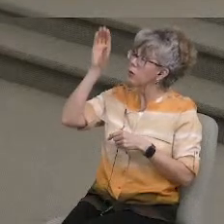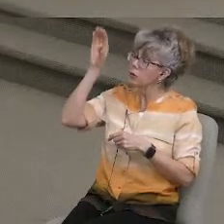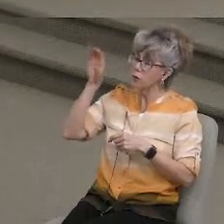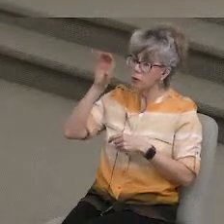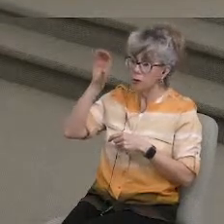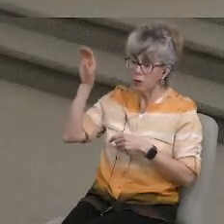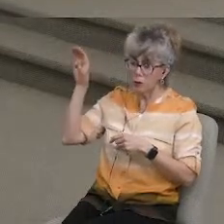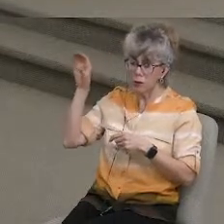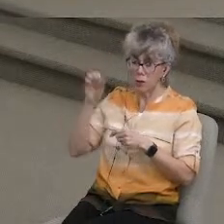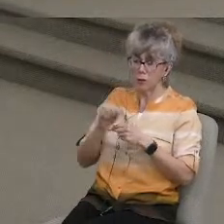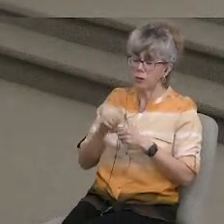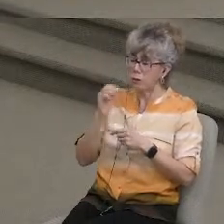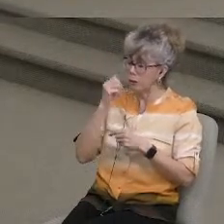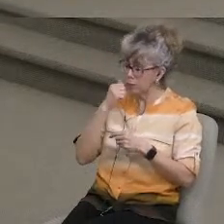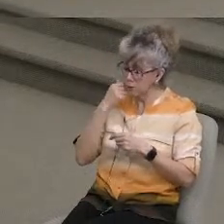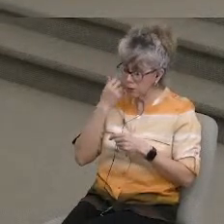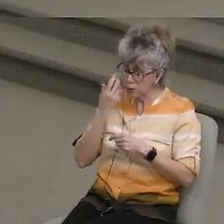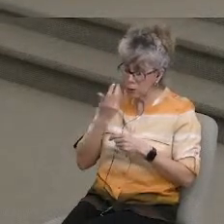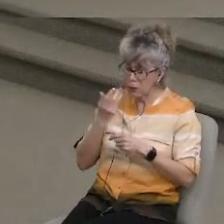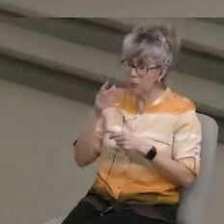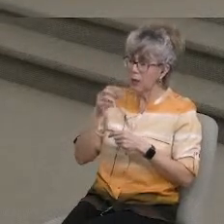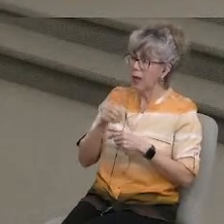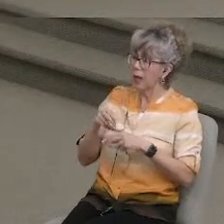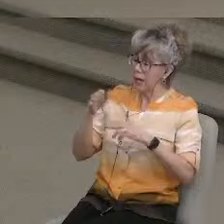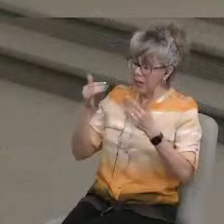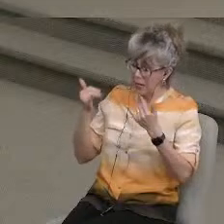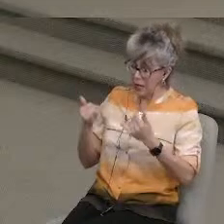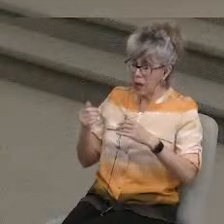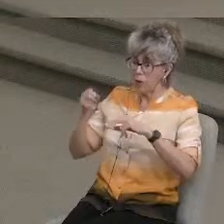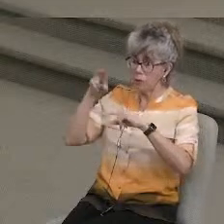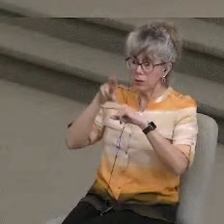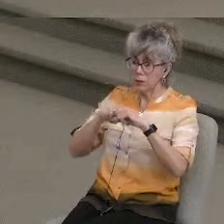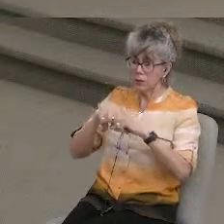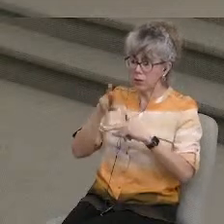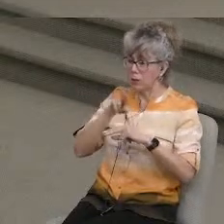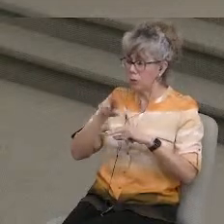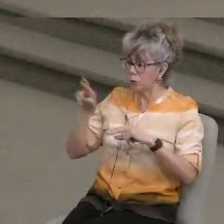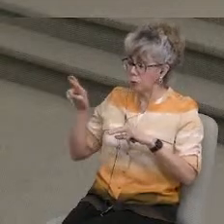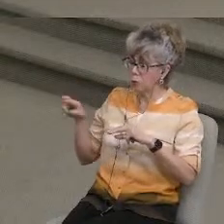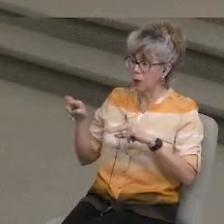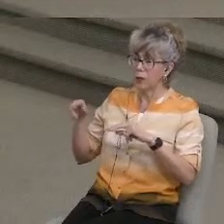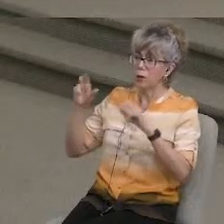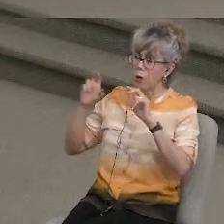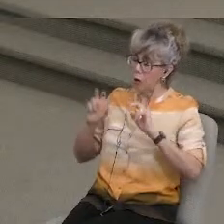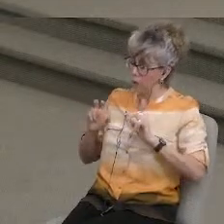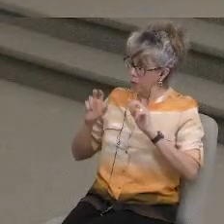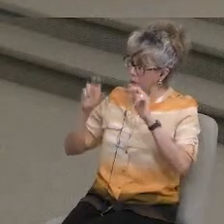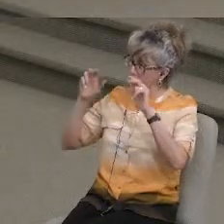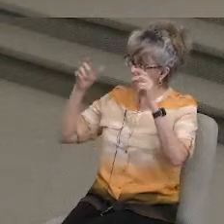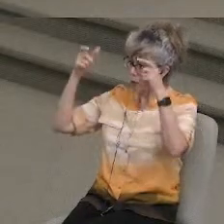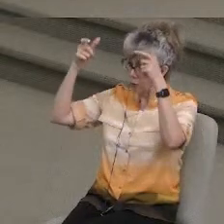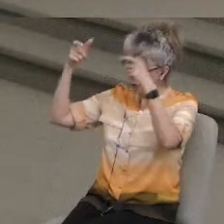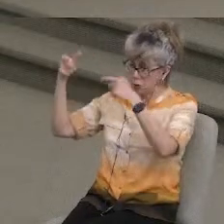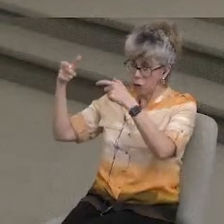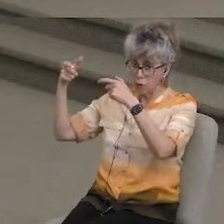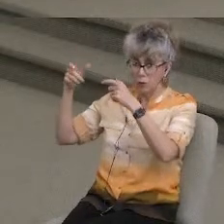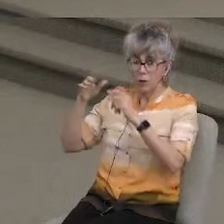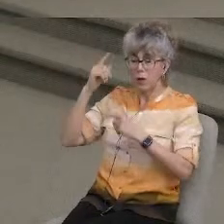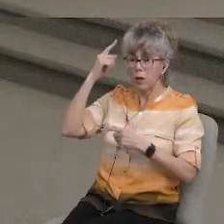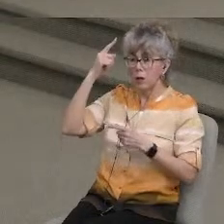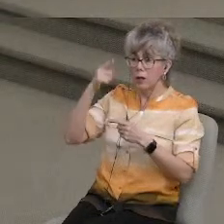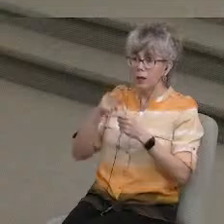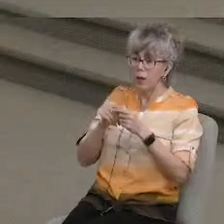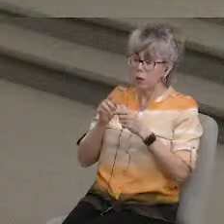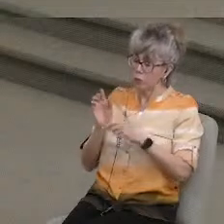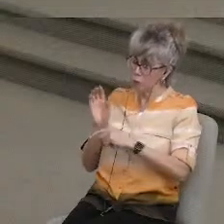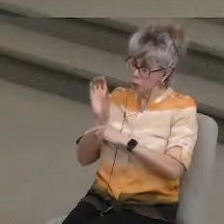scorning its shame, and he sat down at the right hand of the throne of God. The joy set before Jesus compelled him to